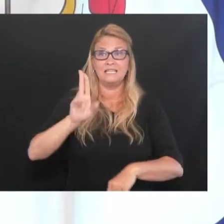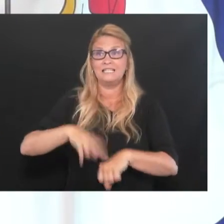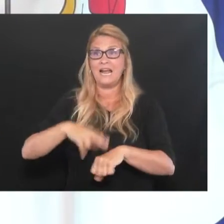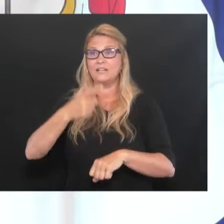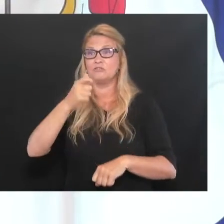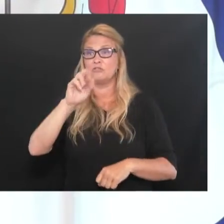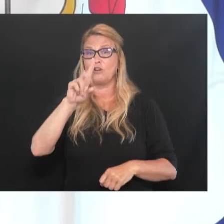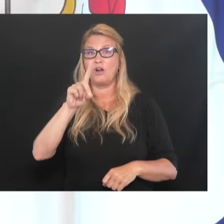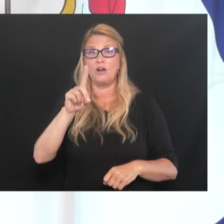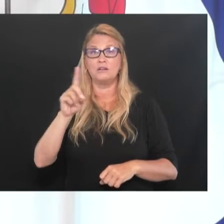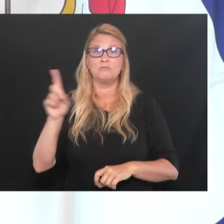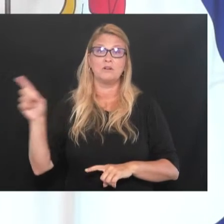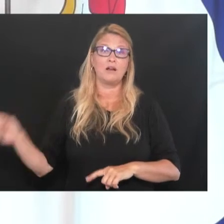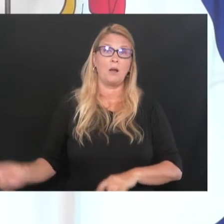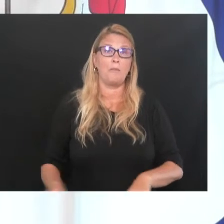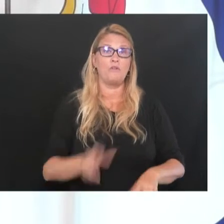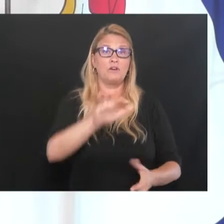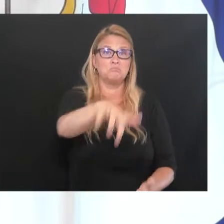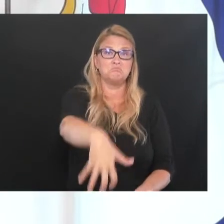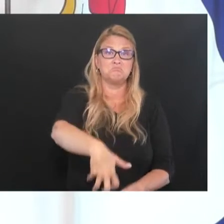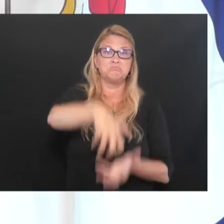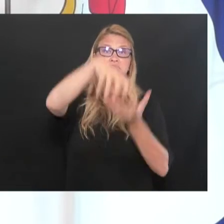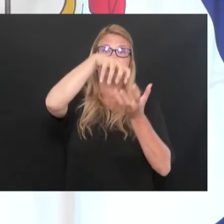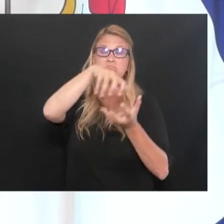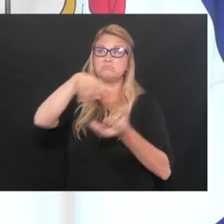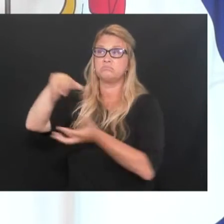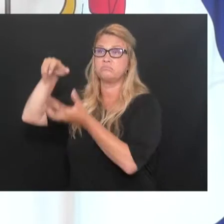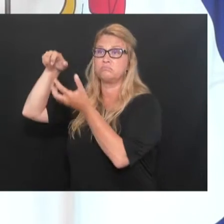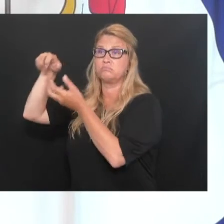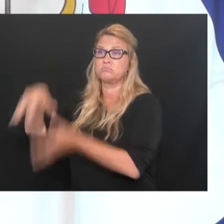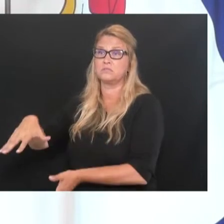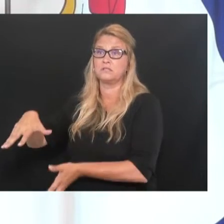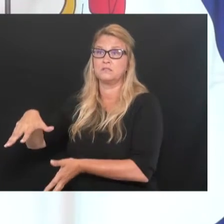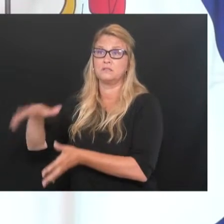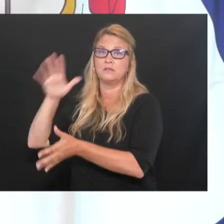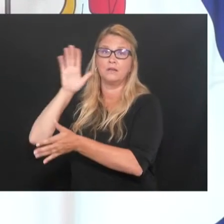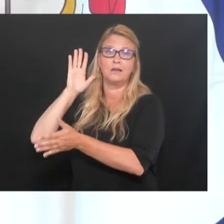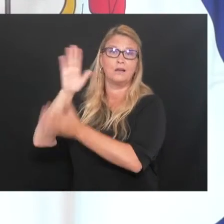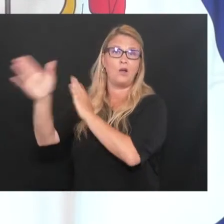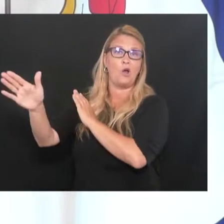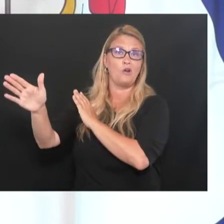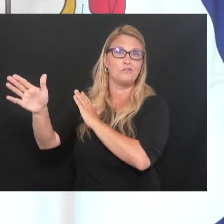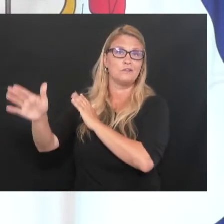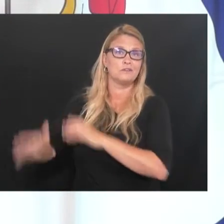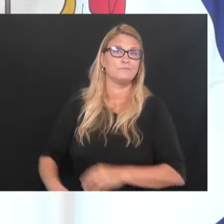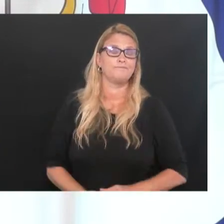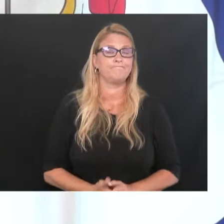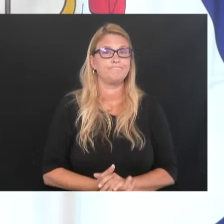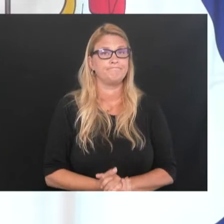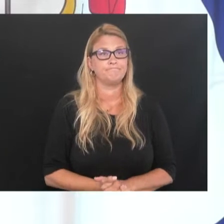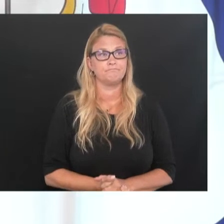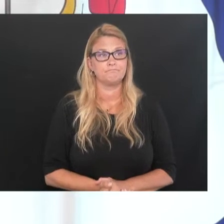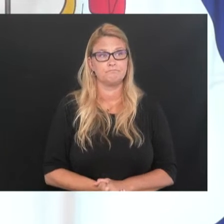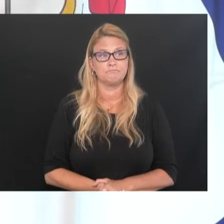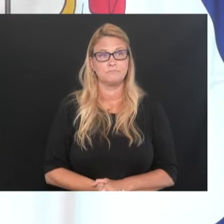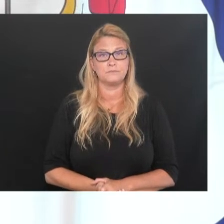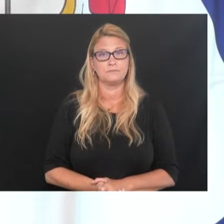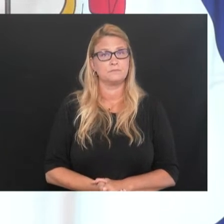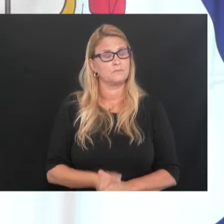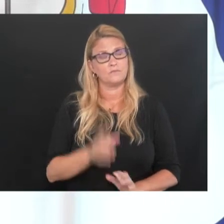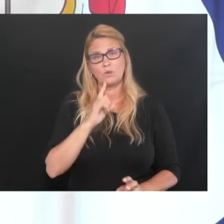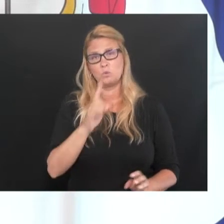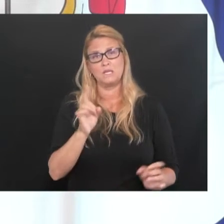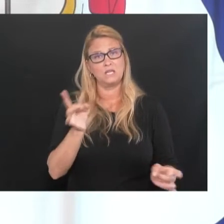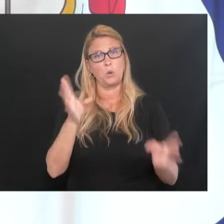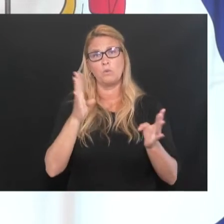loader and just load them up and throw them in a big dump truck, and off they went to some landfill somewhere. It was